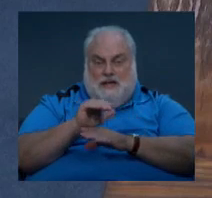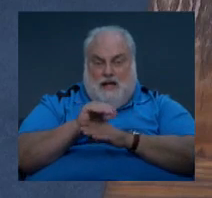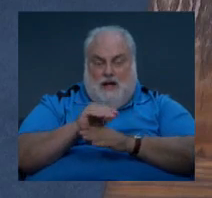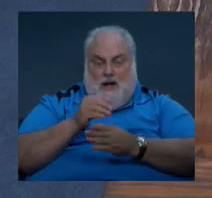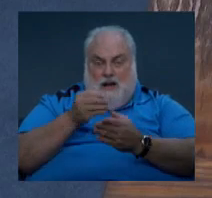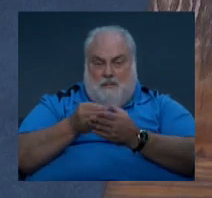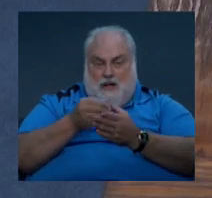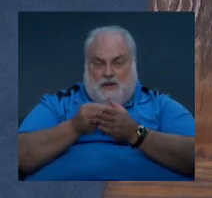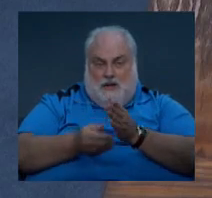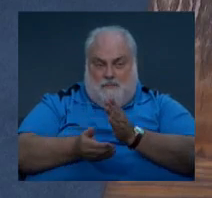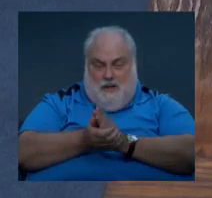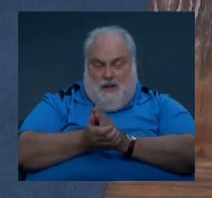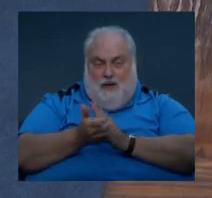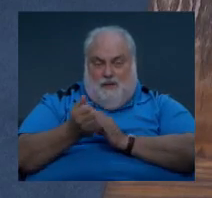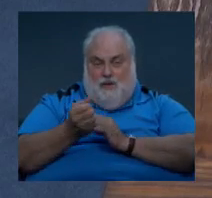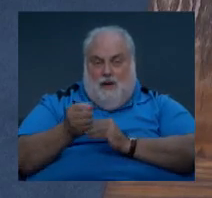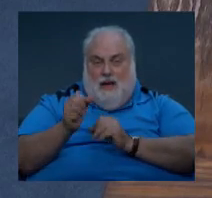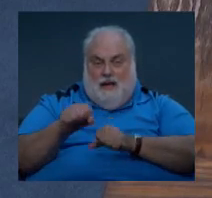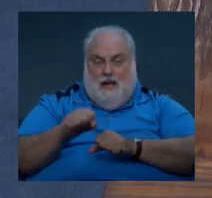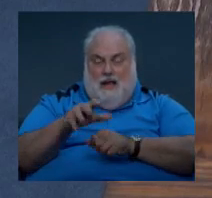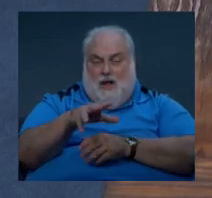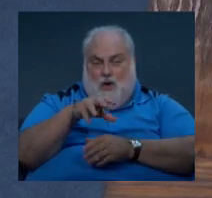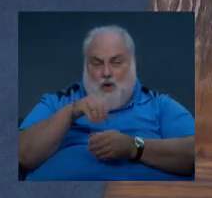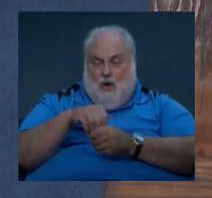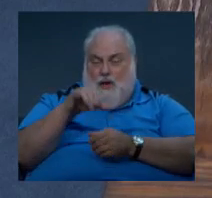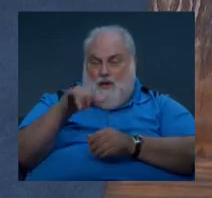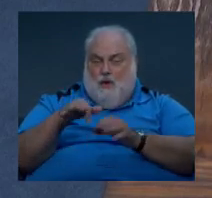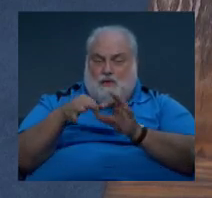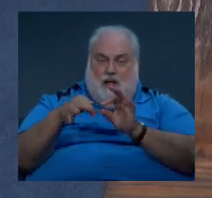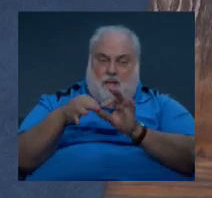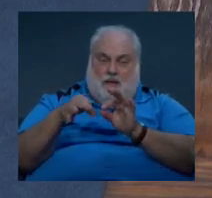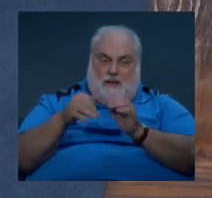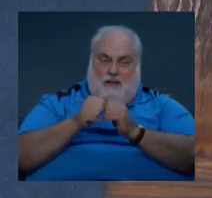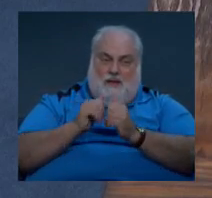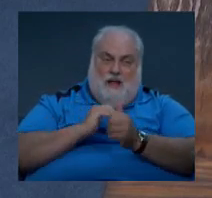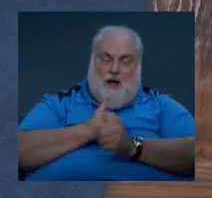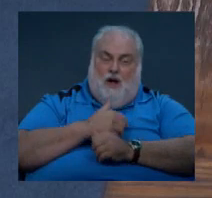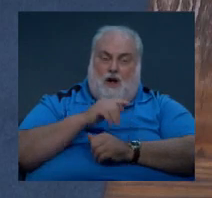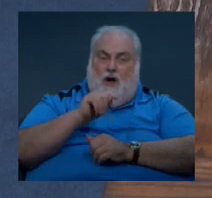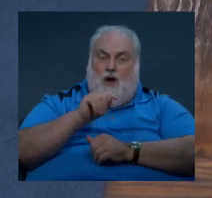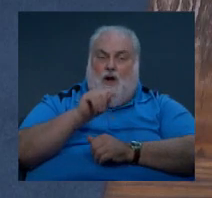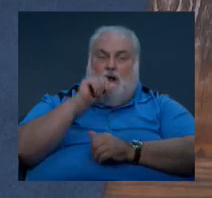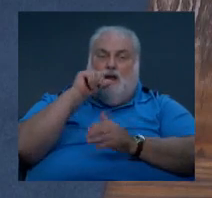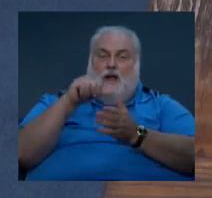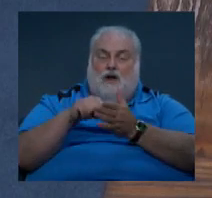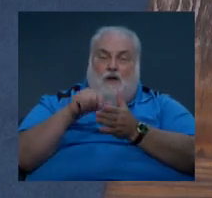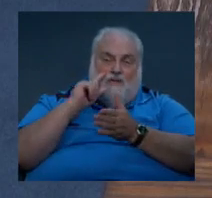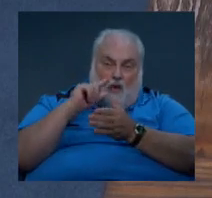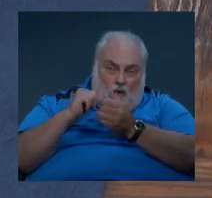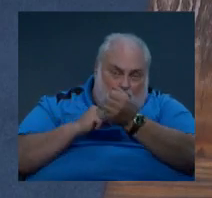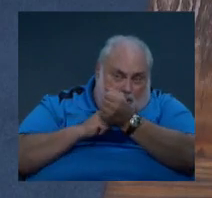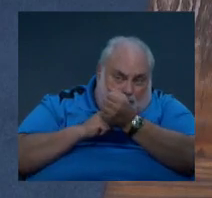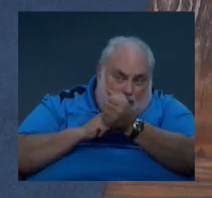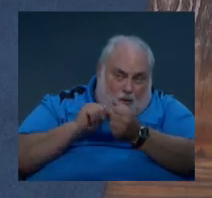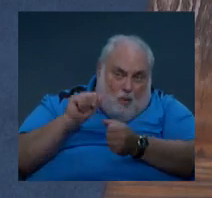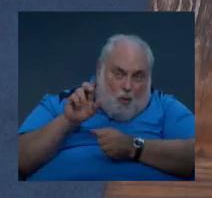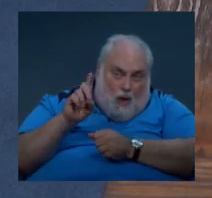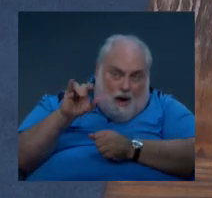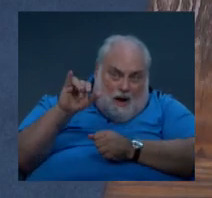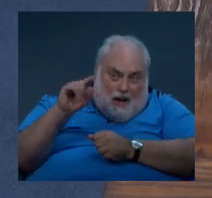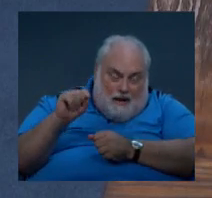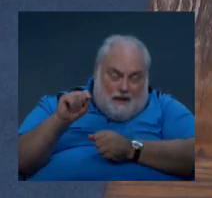a budget amendment so that I can include that comment in our transmittal letter when we submit our audit to